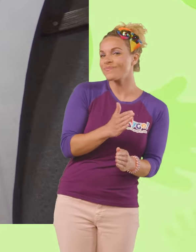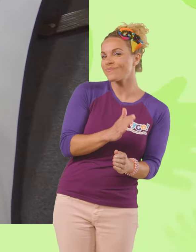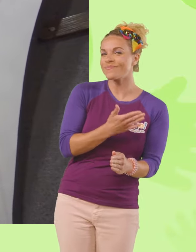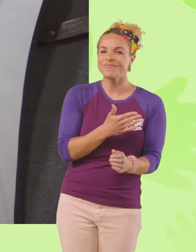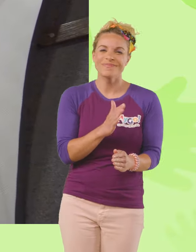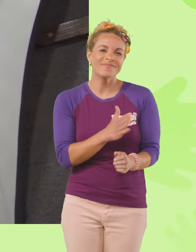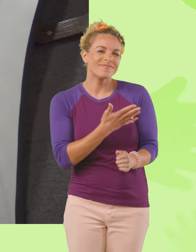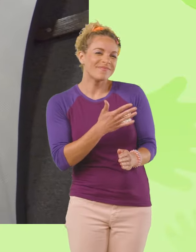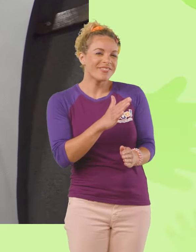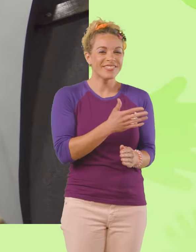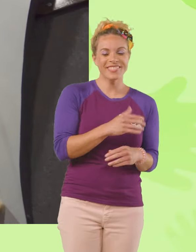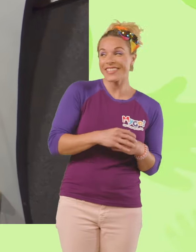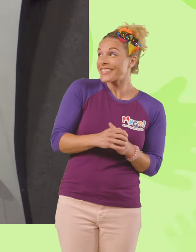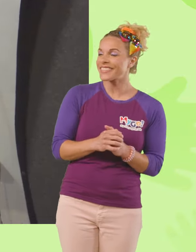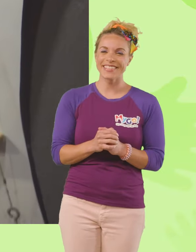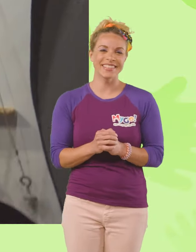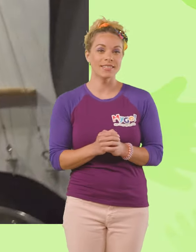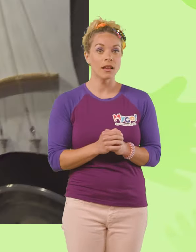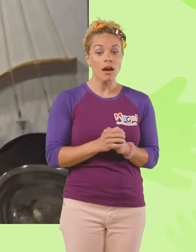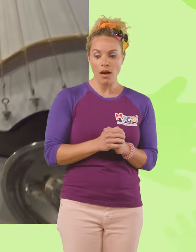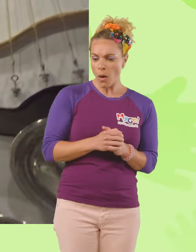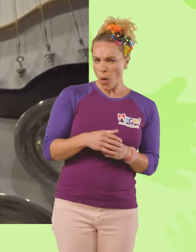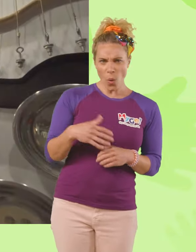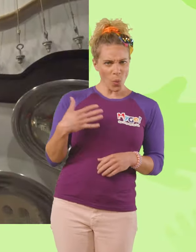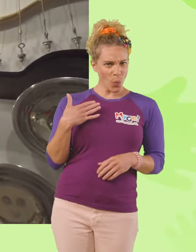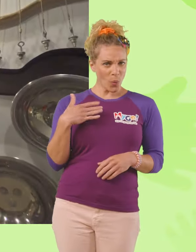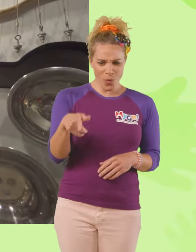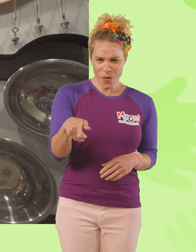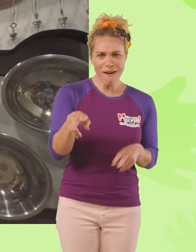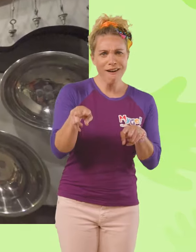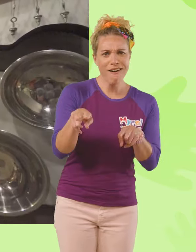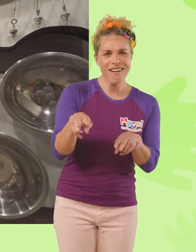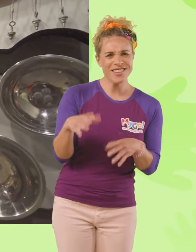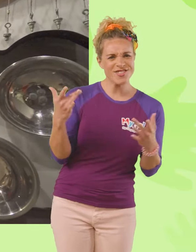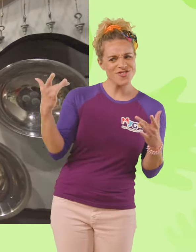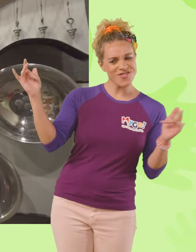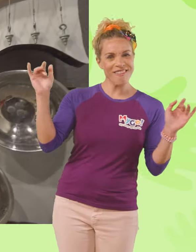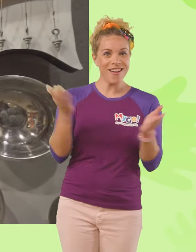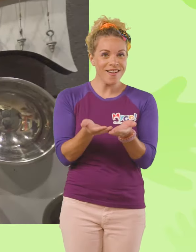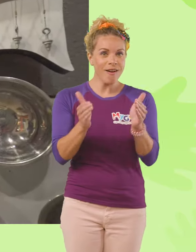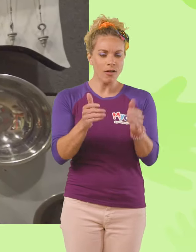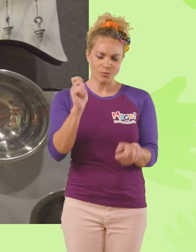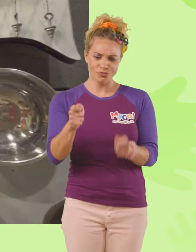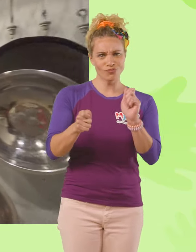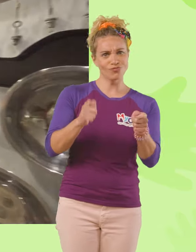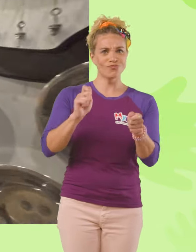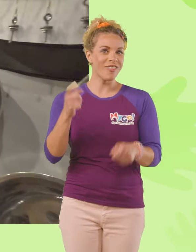Woo! Look, some shiny many bowls.